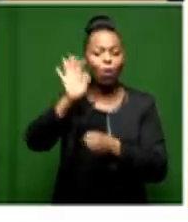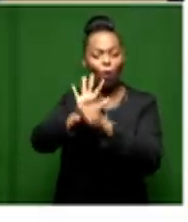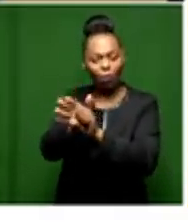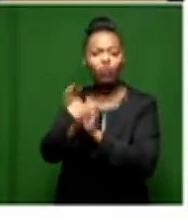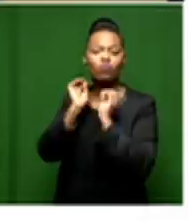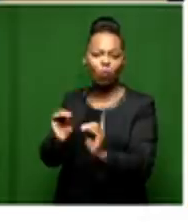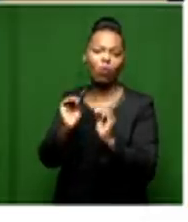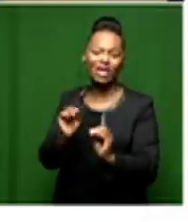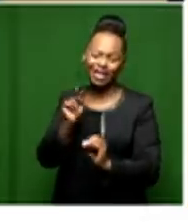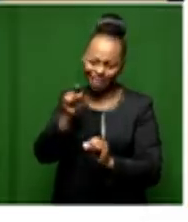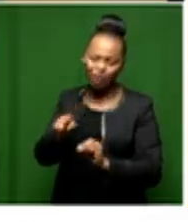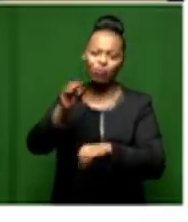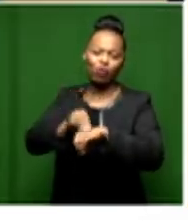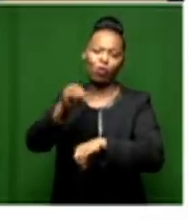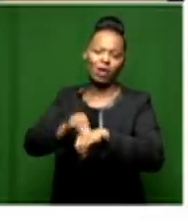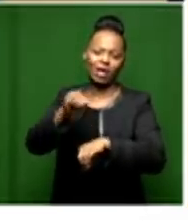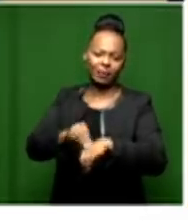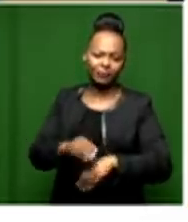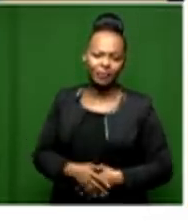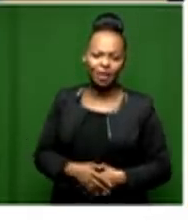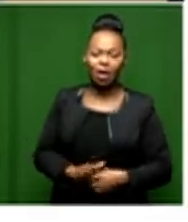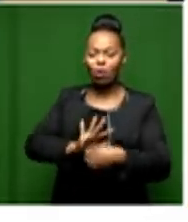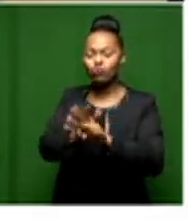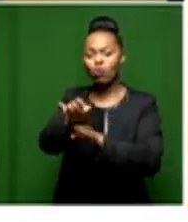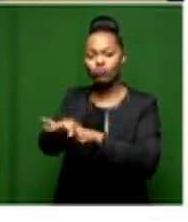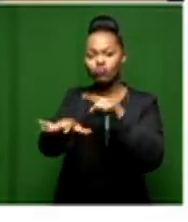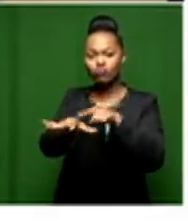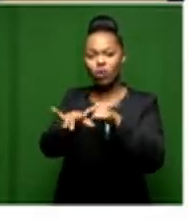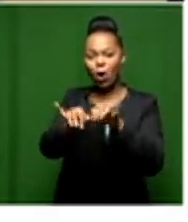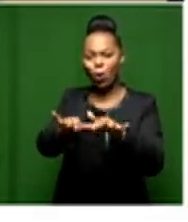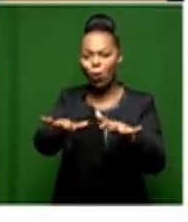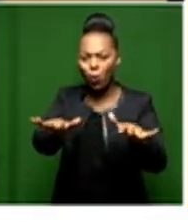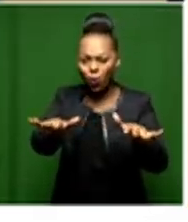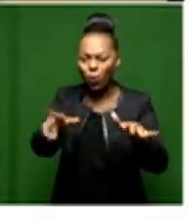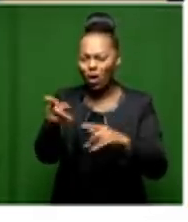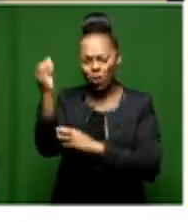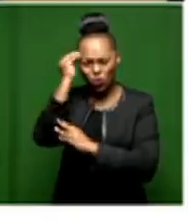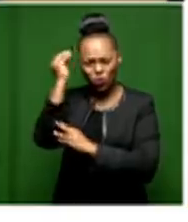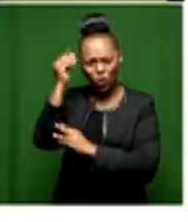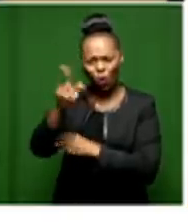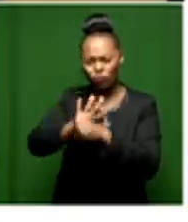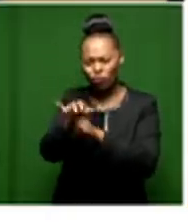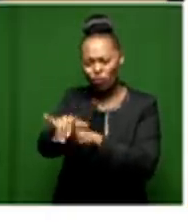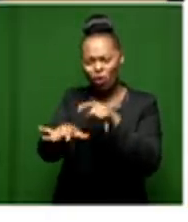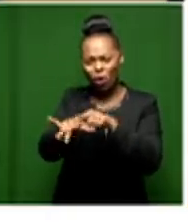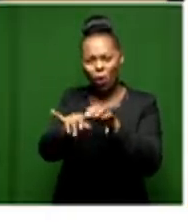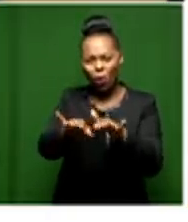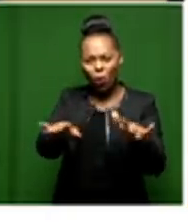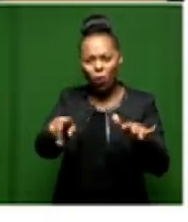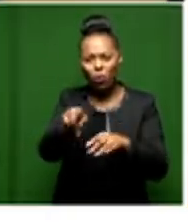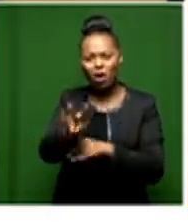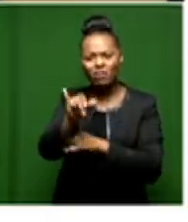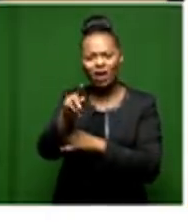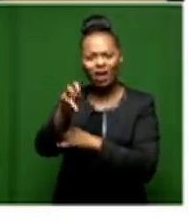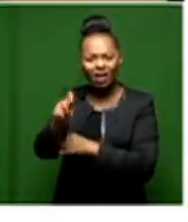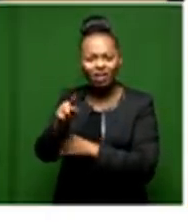problem. This new strain that we've got, what are your views? I mean, do you know much about this new strain? Because we're hearing that